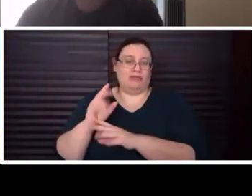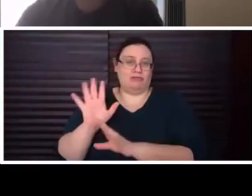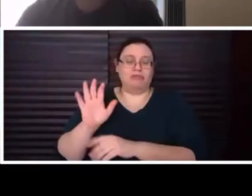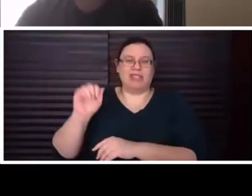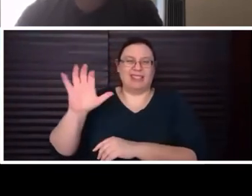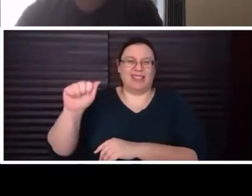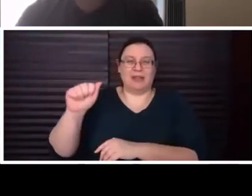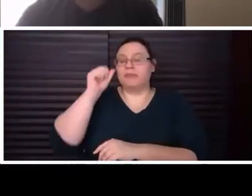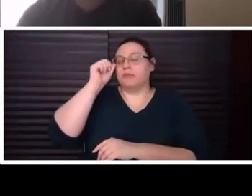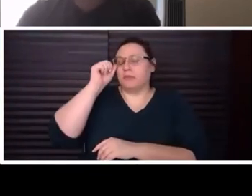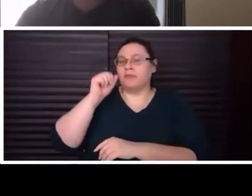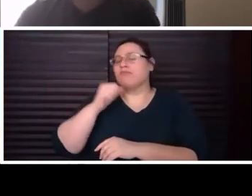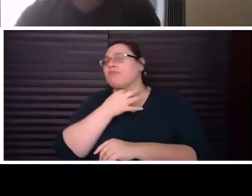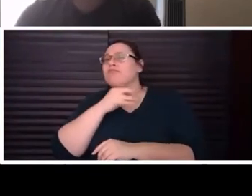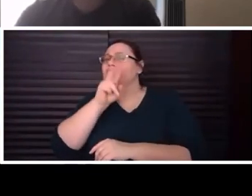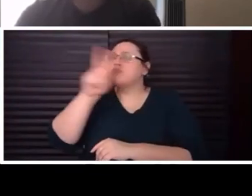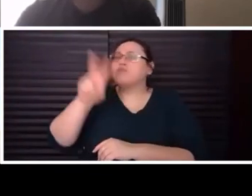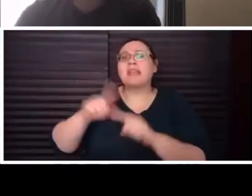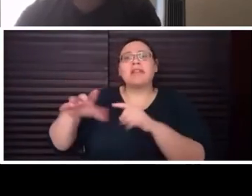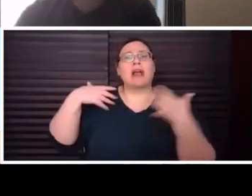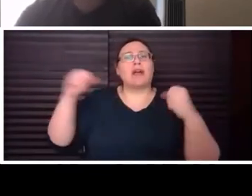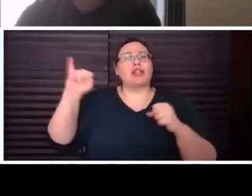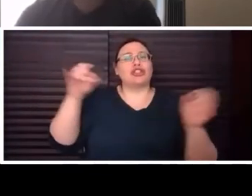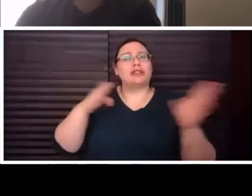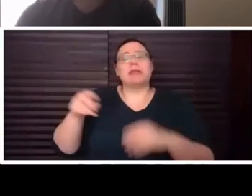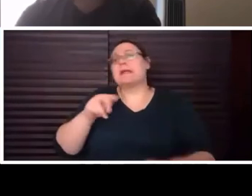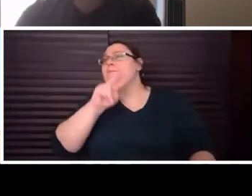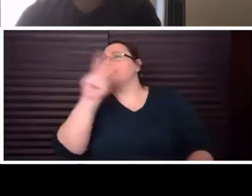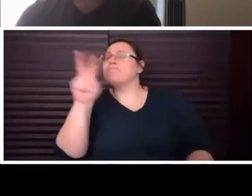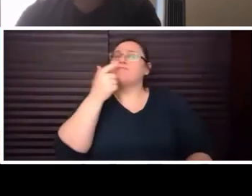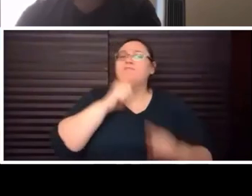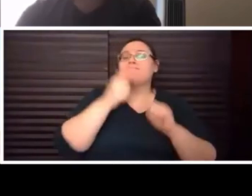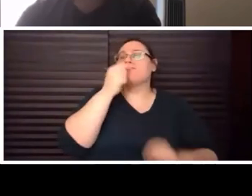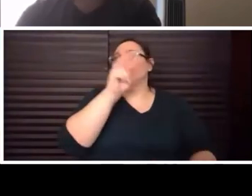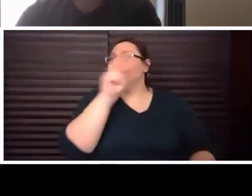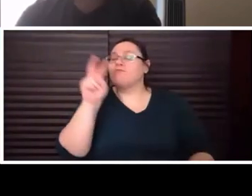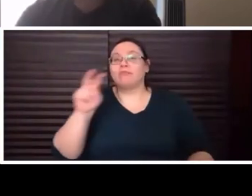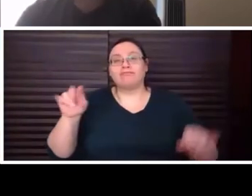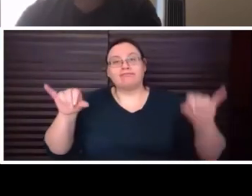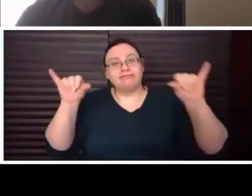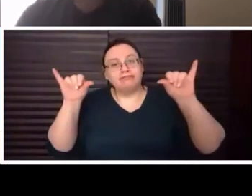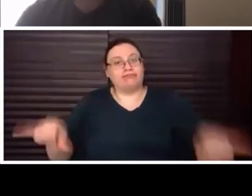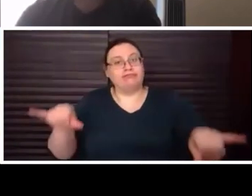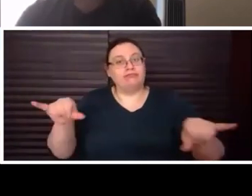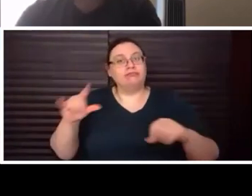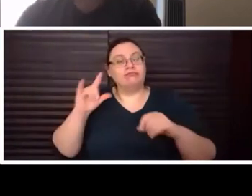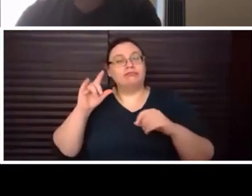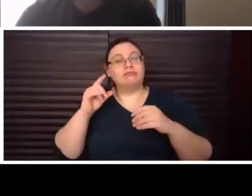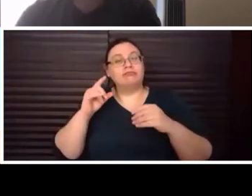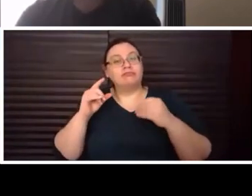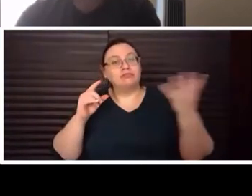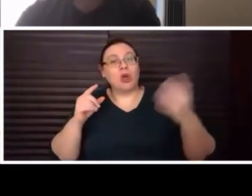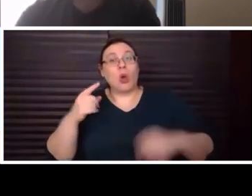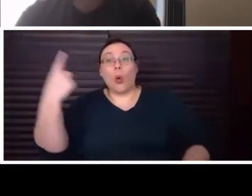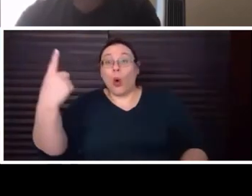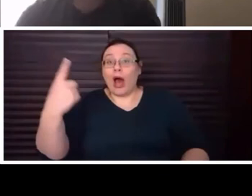and I was looking on the marketplace for different health insurance plans, and they still say one